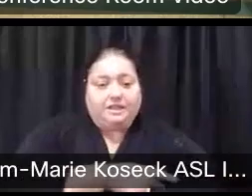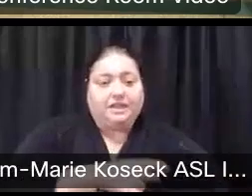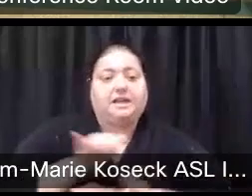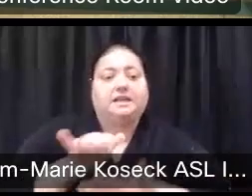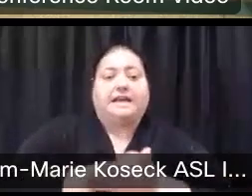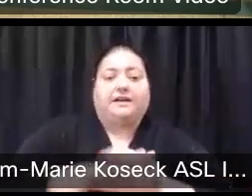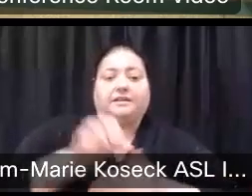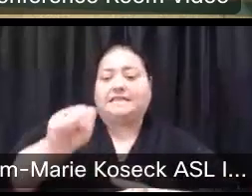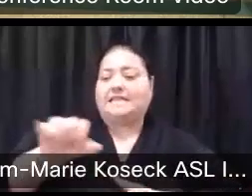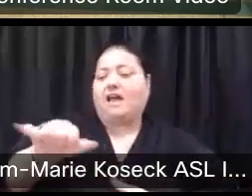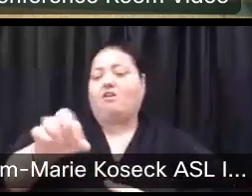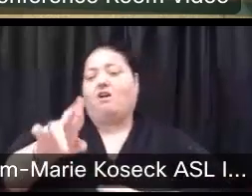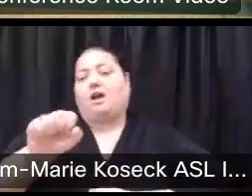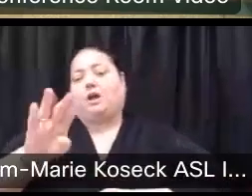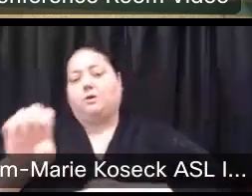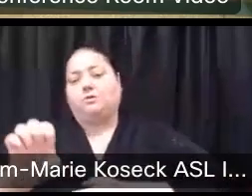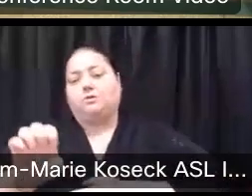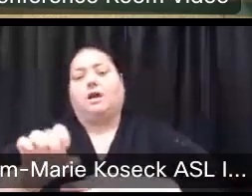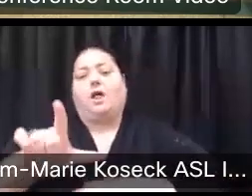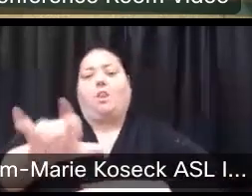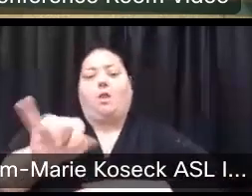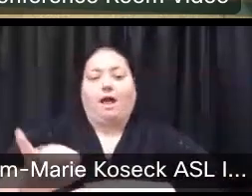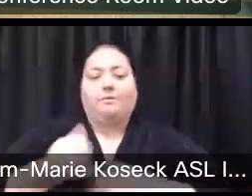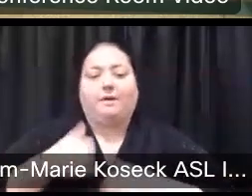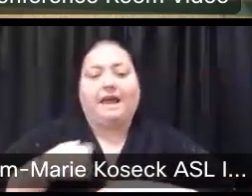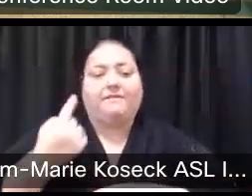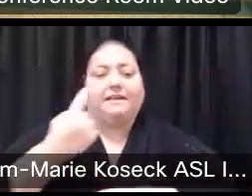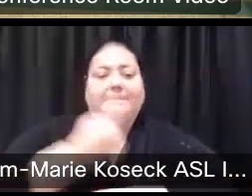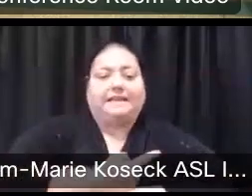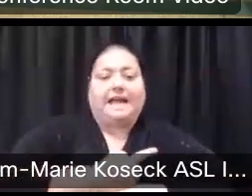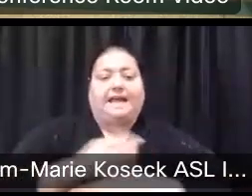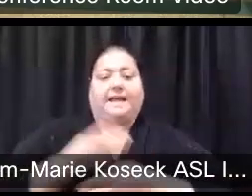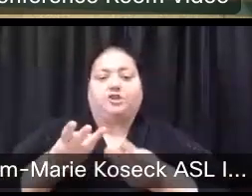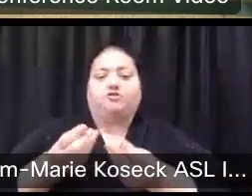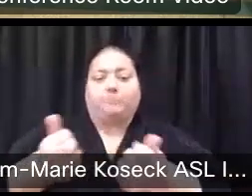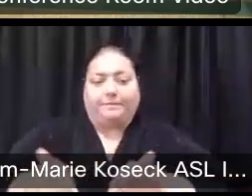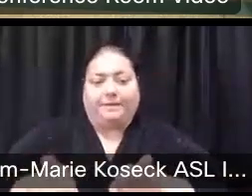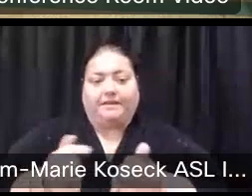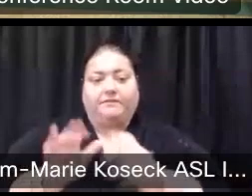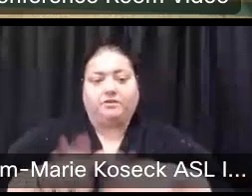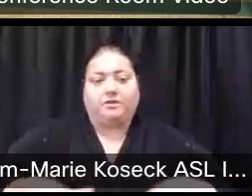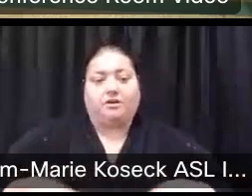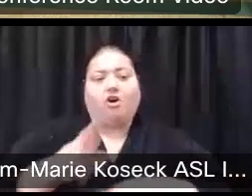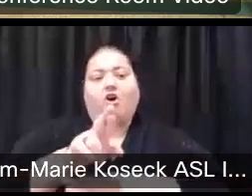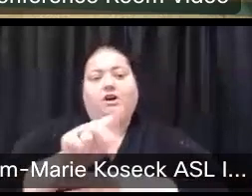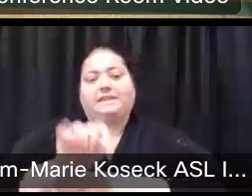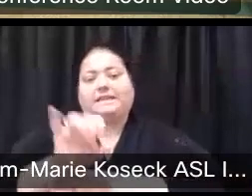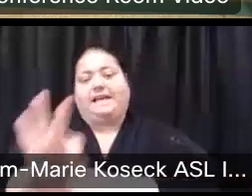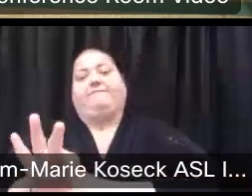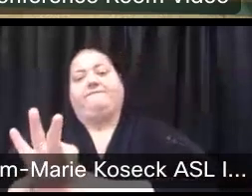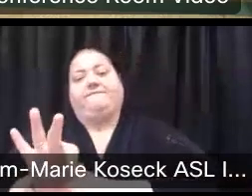We have an intensive day treatment program for kids. We have an